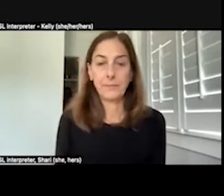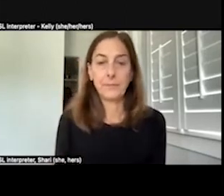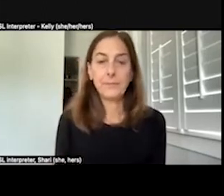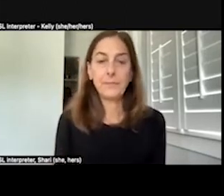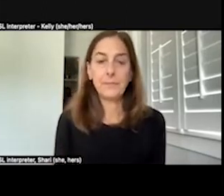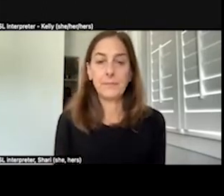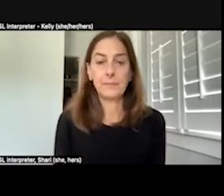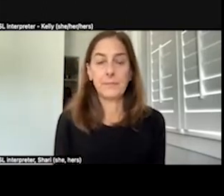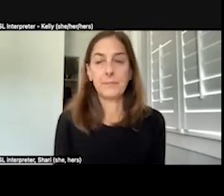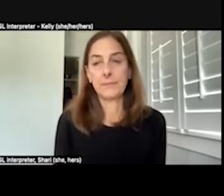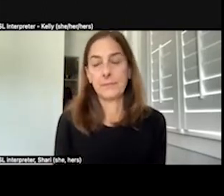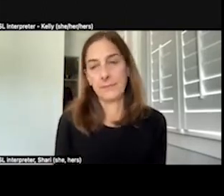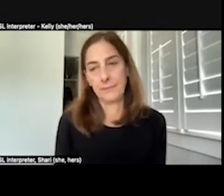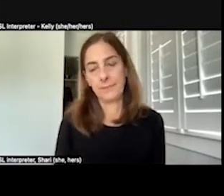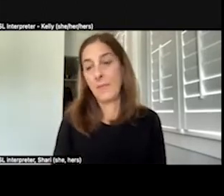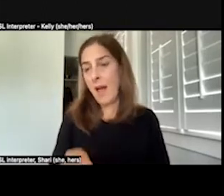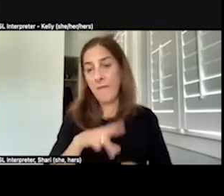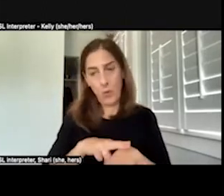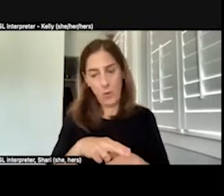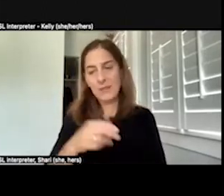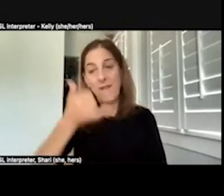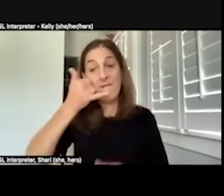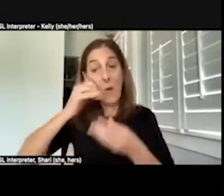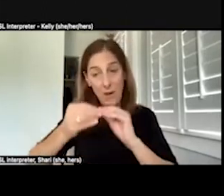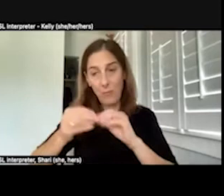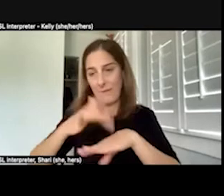And of course, you can call our helpline as well for help.